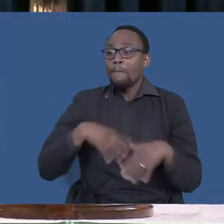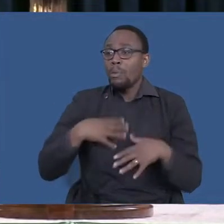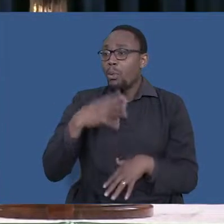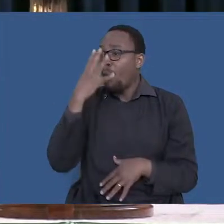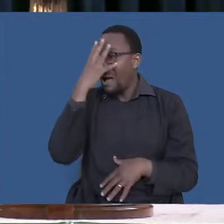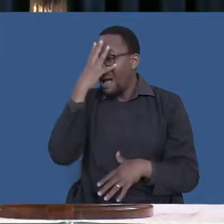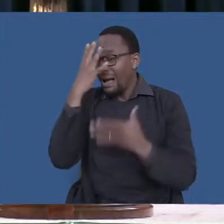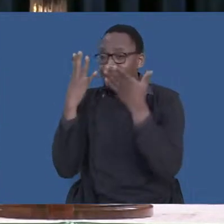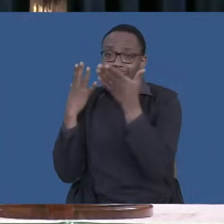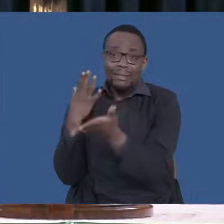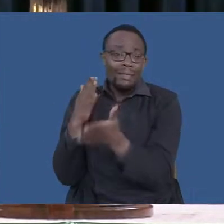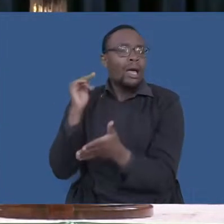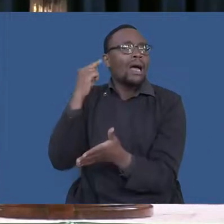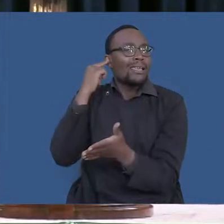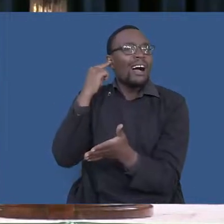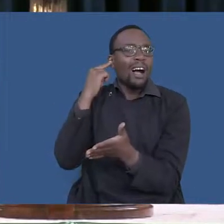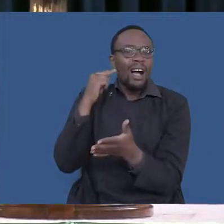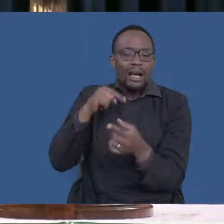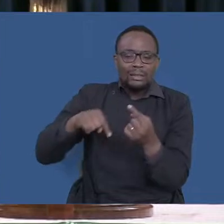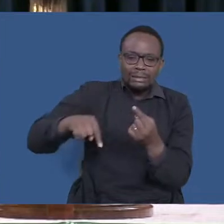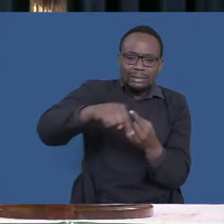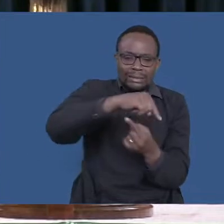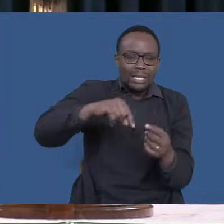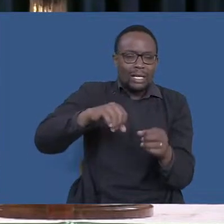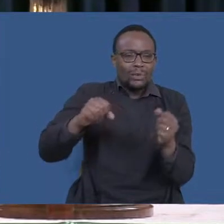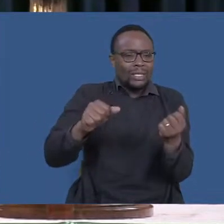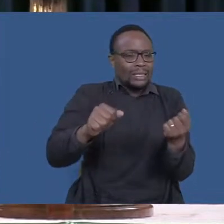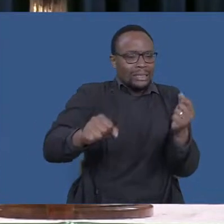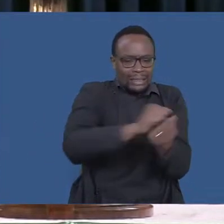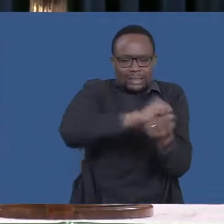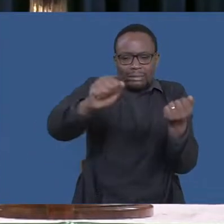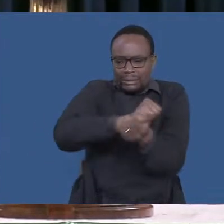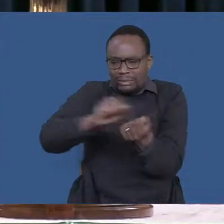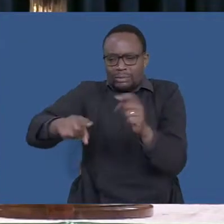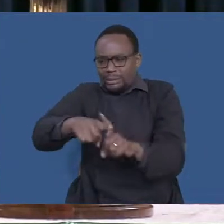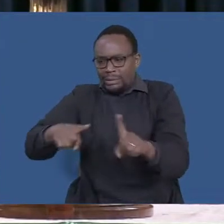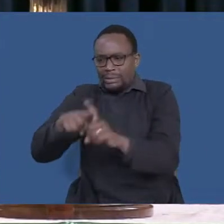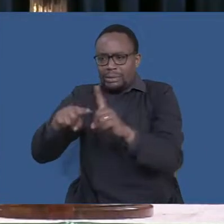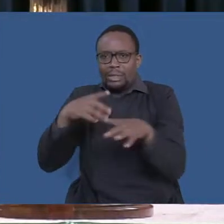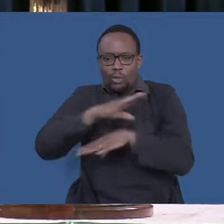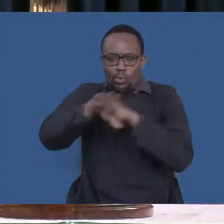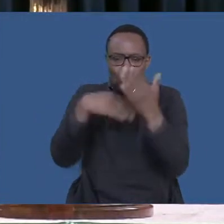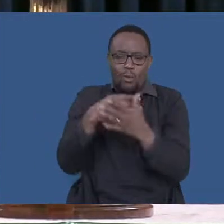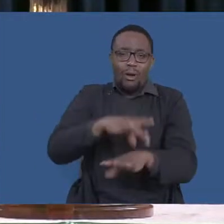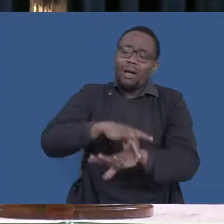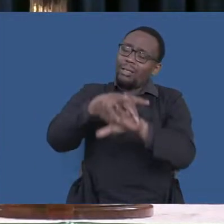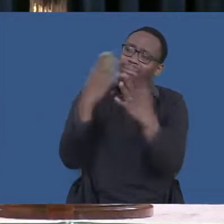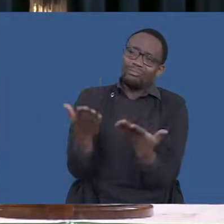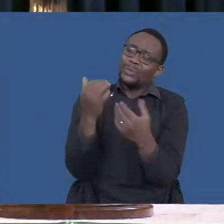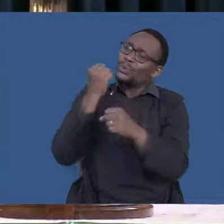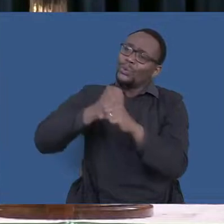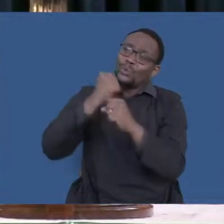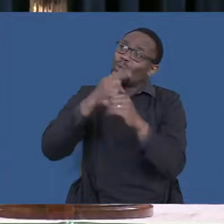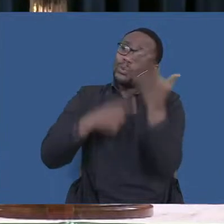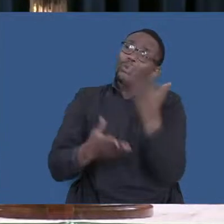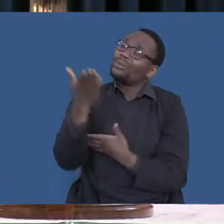of the country will hear about this and they will surround us and wipe out our name from the earth. What then will